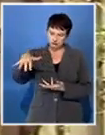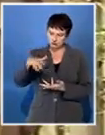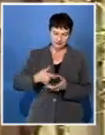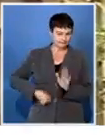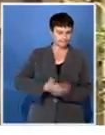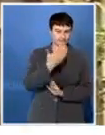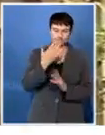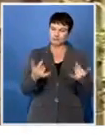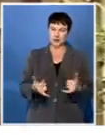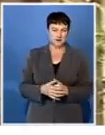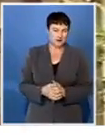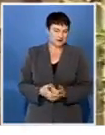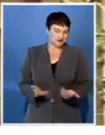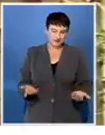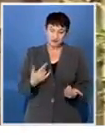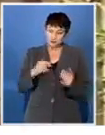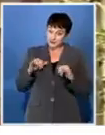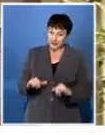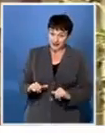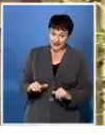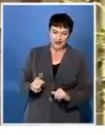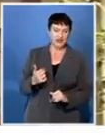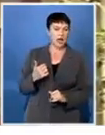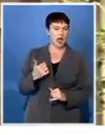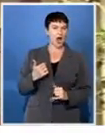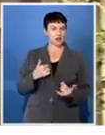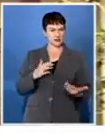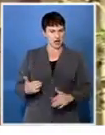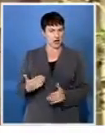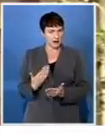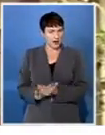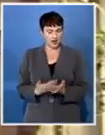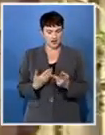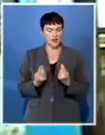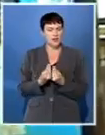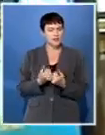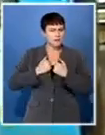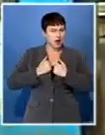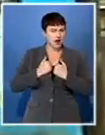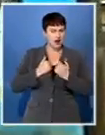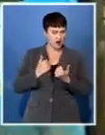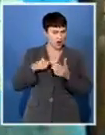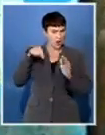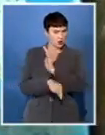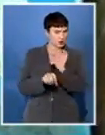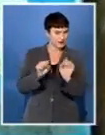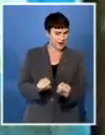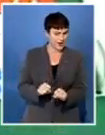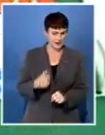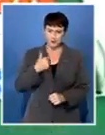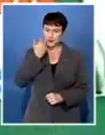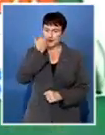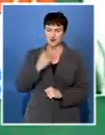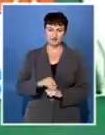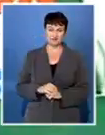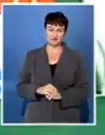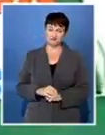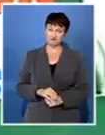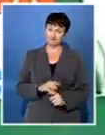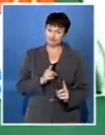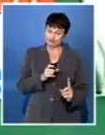now. To stay here, we don't want to lose our life and our stock around here. Just like Adnan,